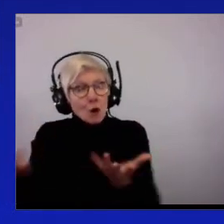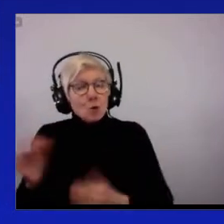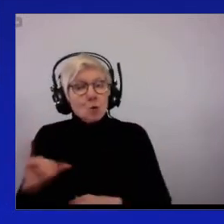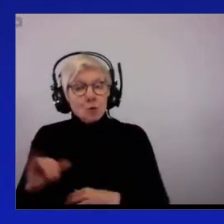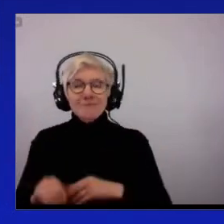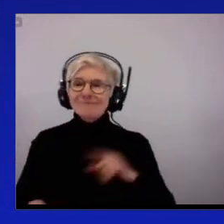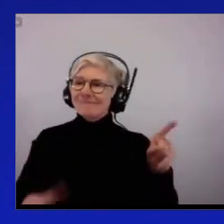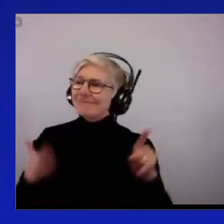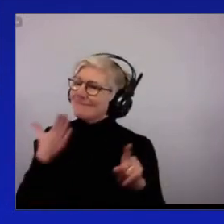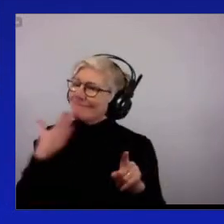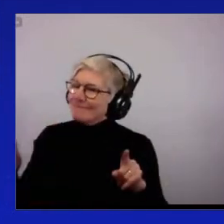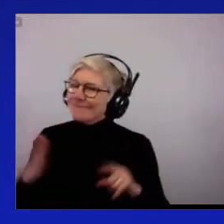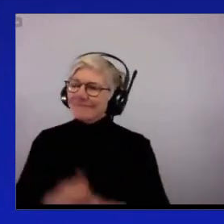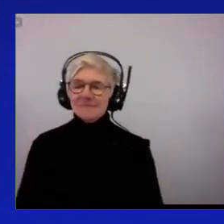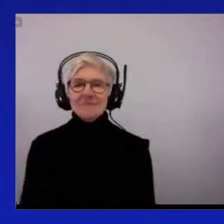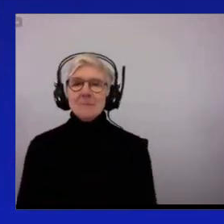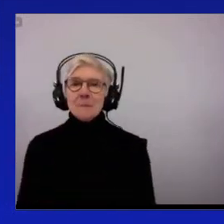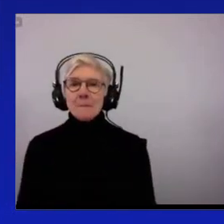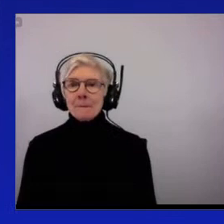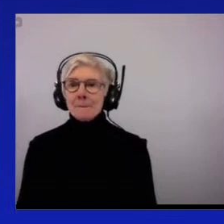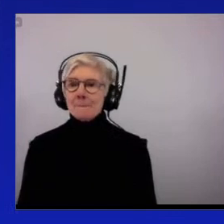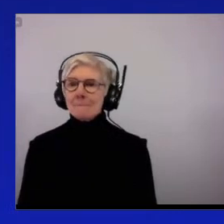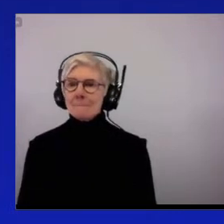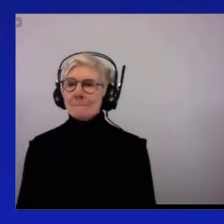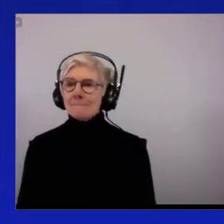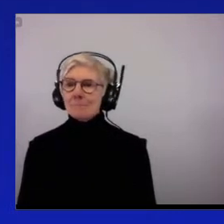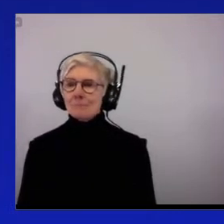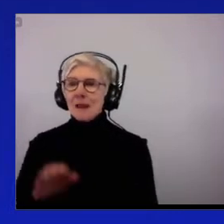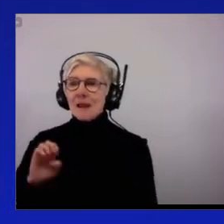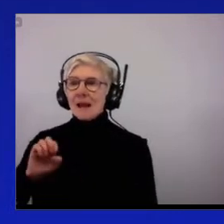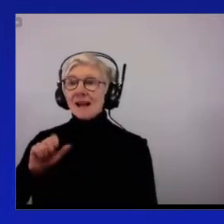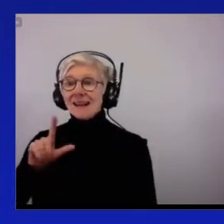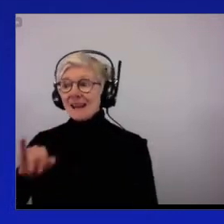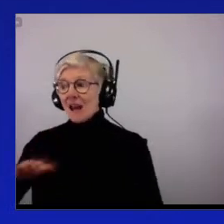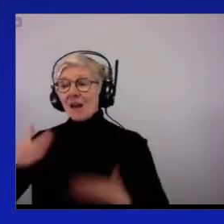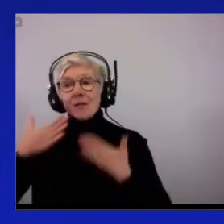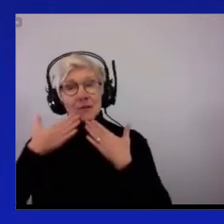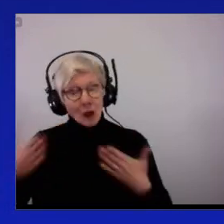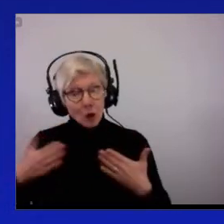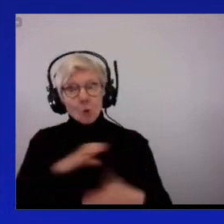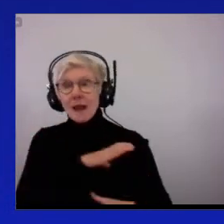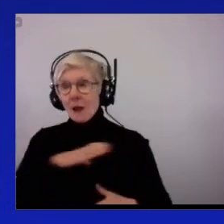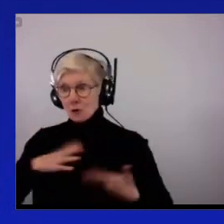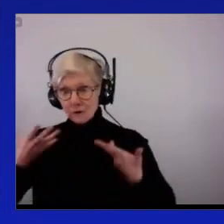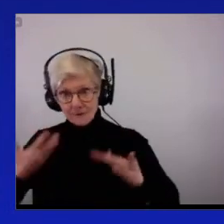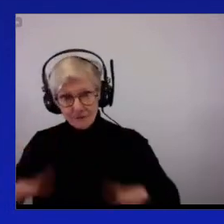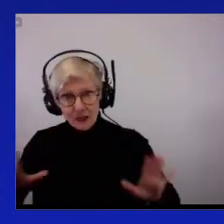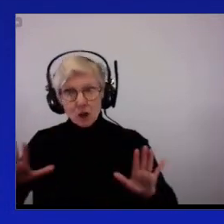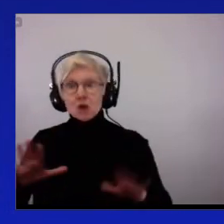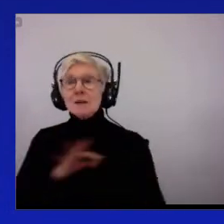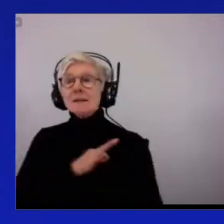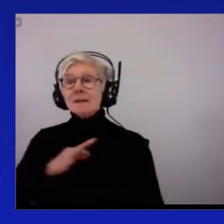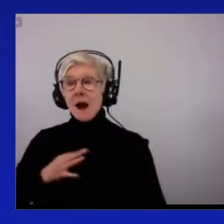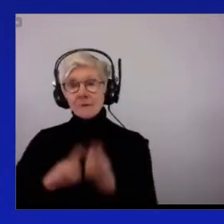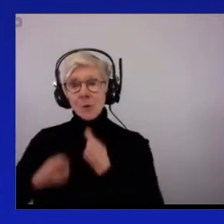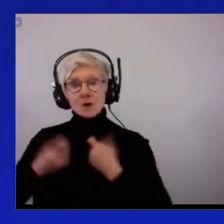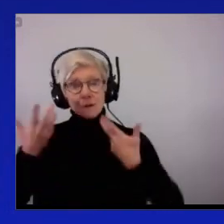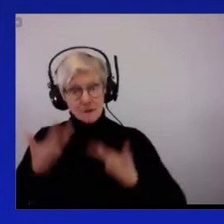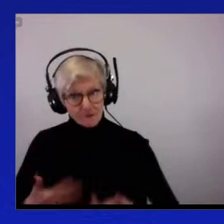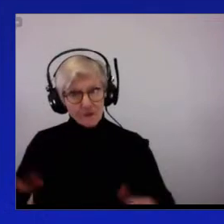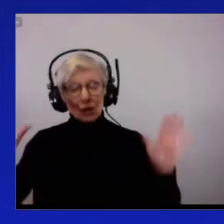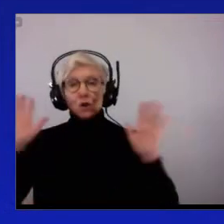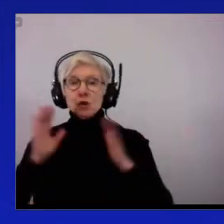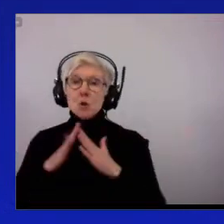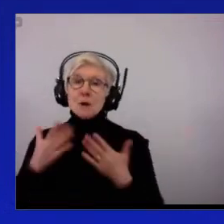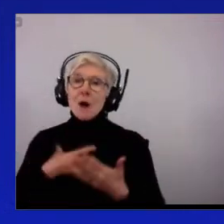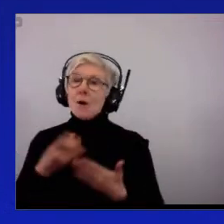Absolutely. Thank you so much. And thank you, everyone. That's all the counselors and all the staff we had on the line. So I want to